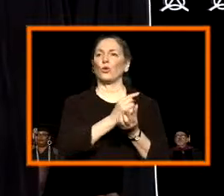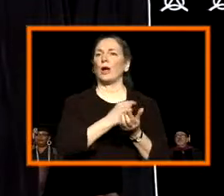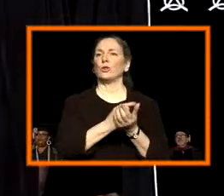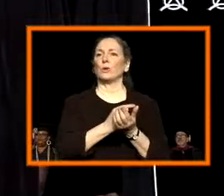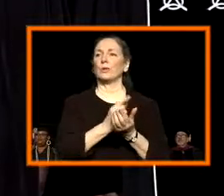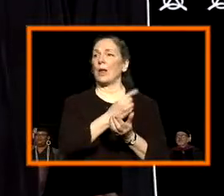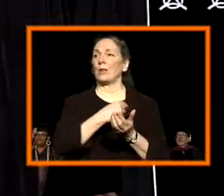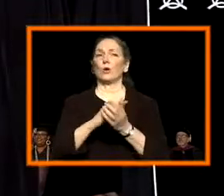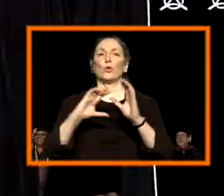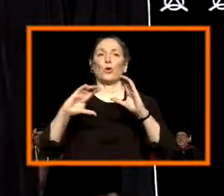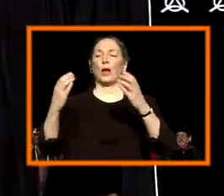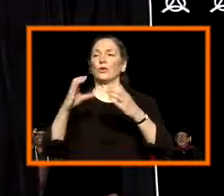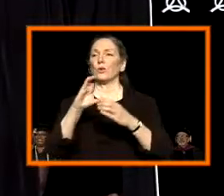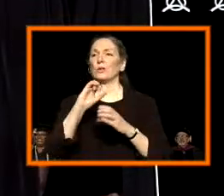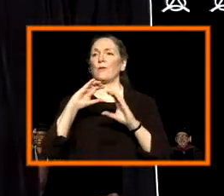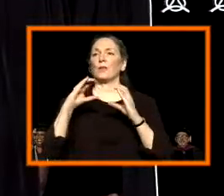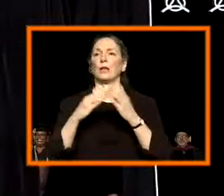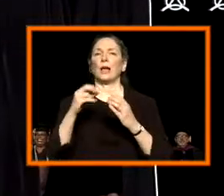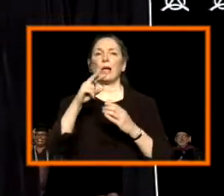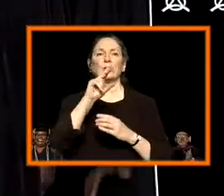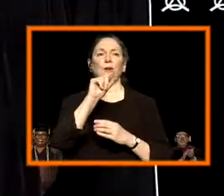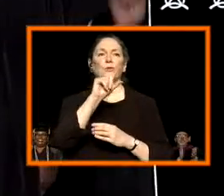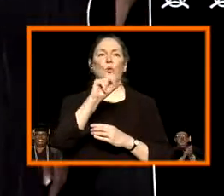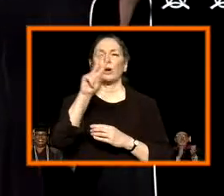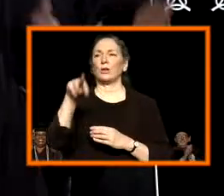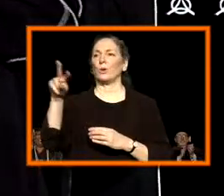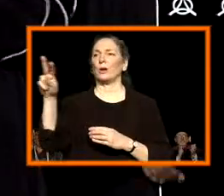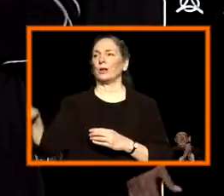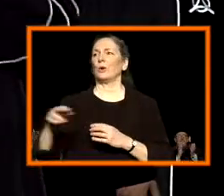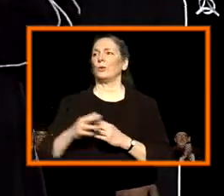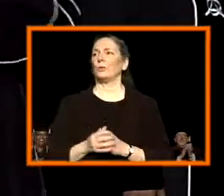the graduates of the class of 2022.